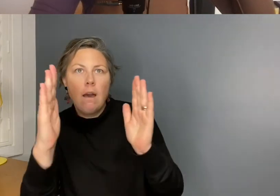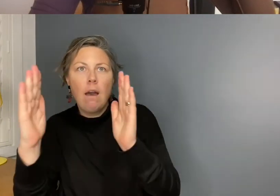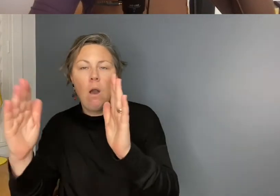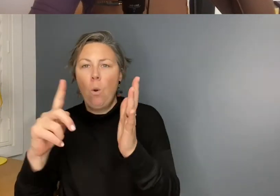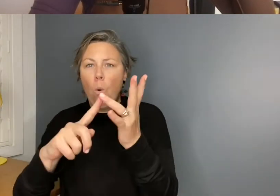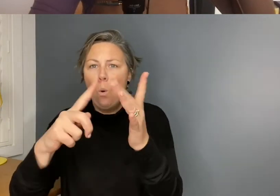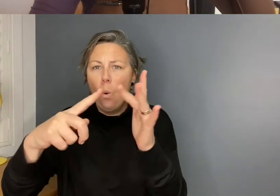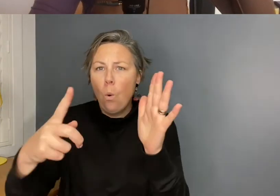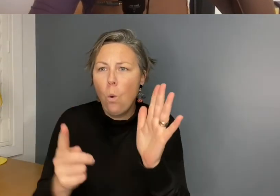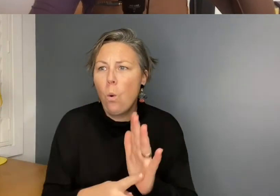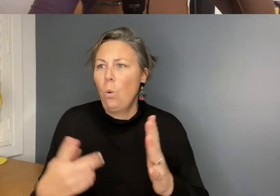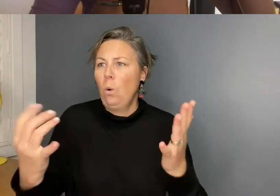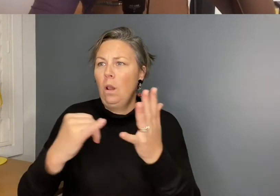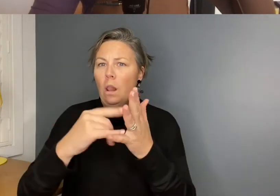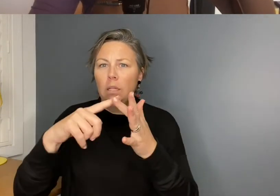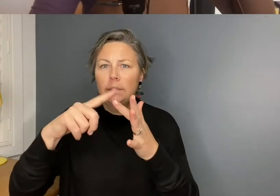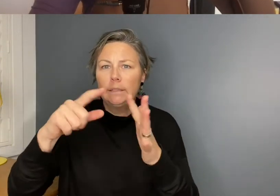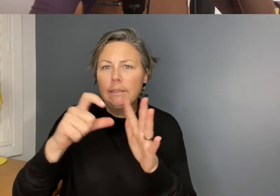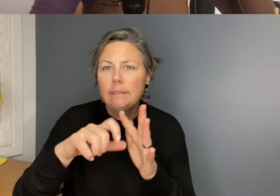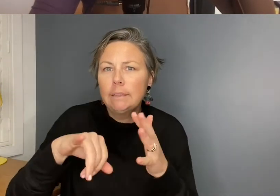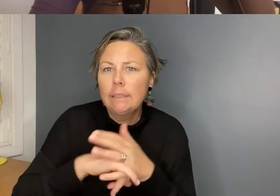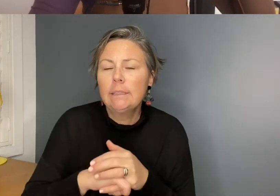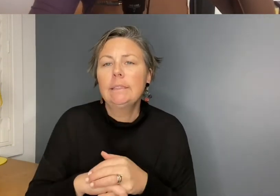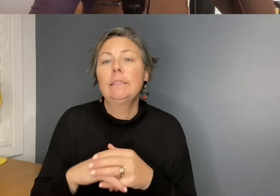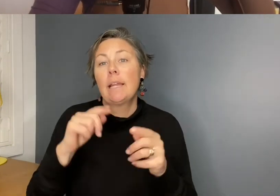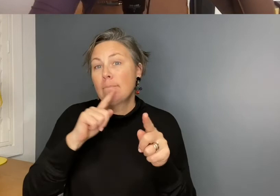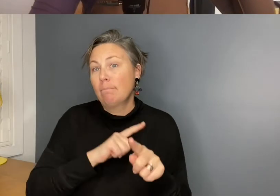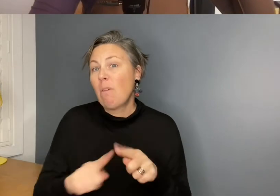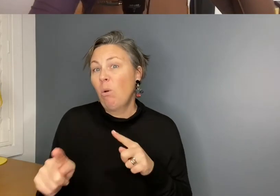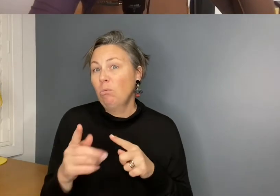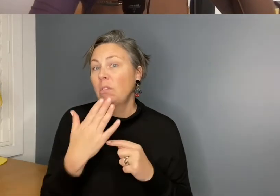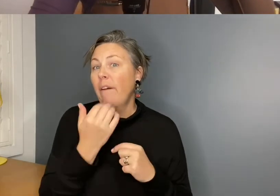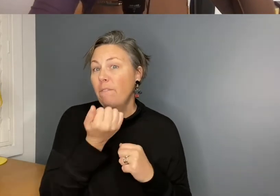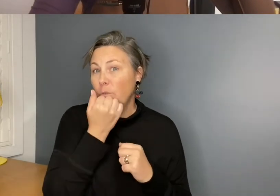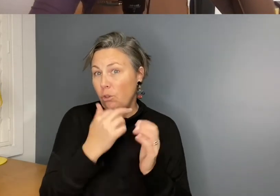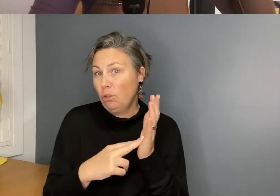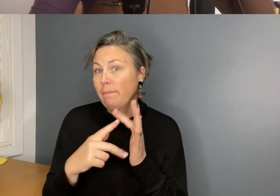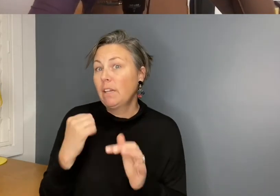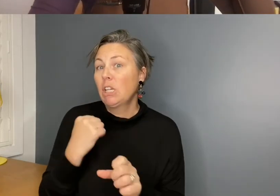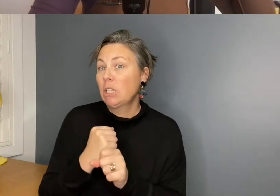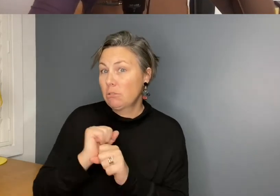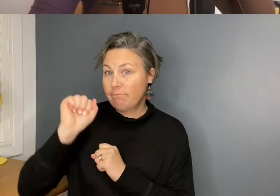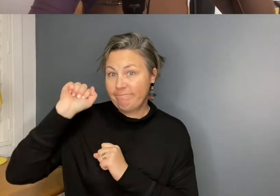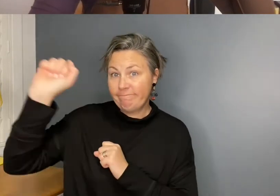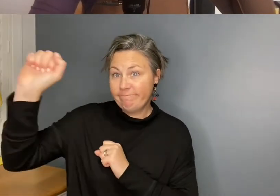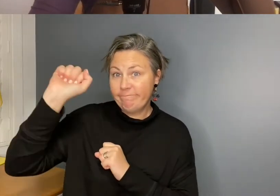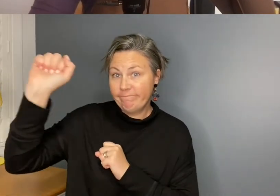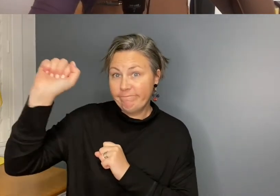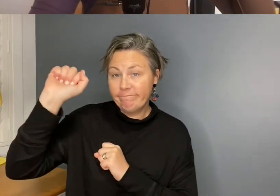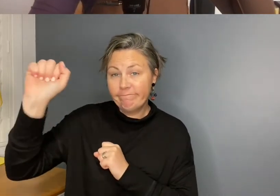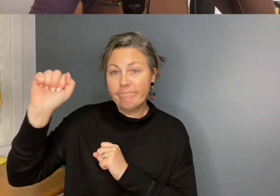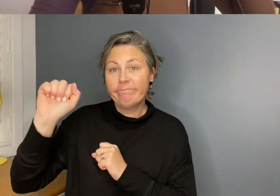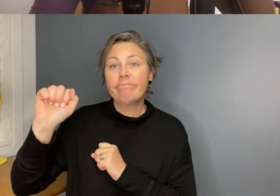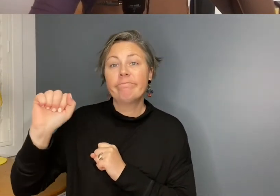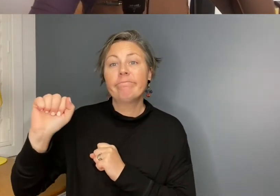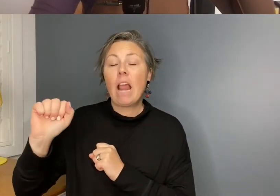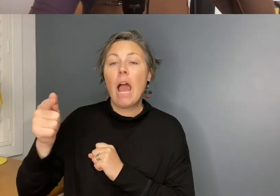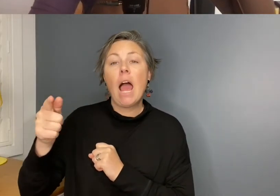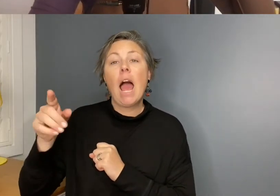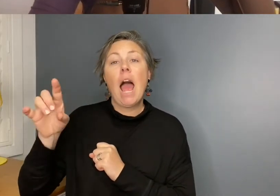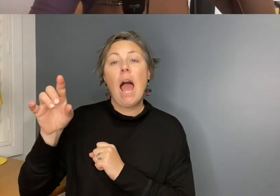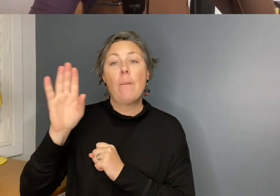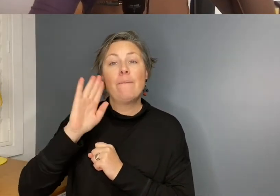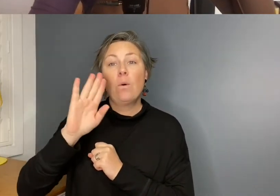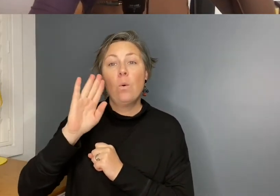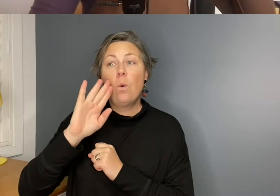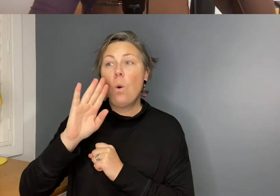and and all plant and largely plant-based. The traditional Mediterranean diets had animal protein only a